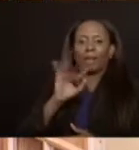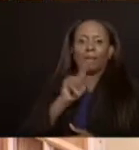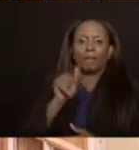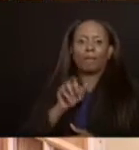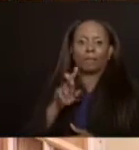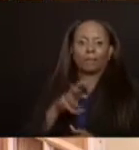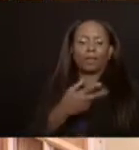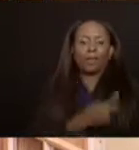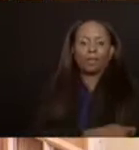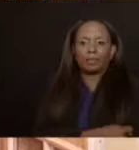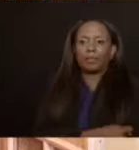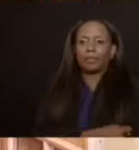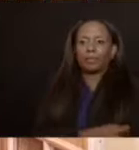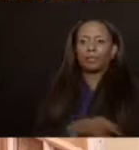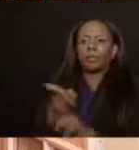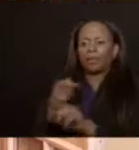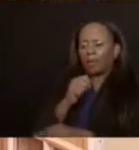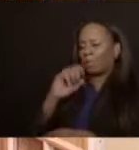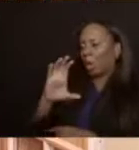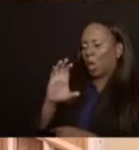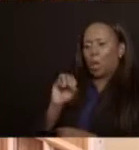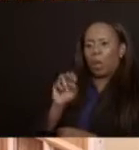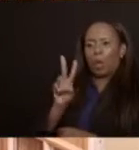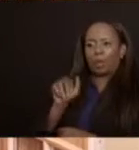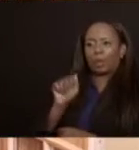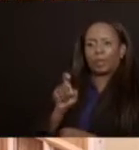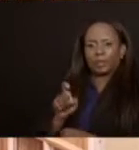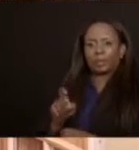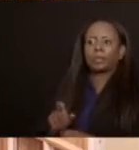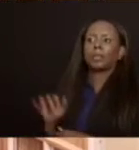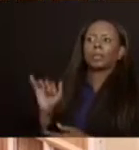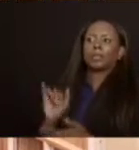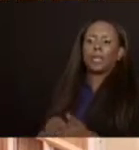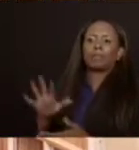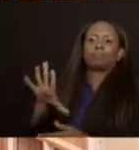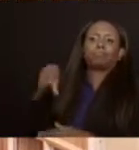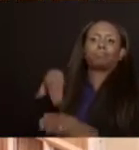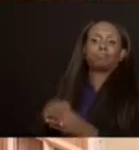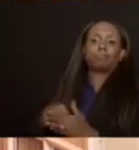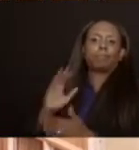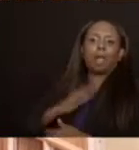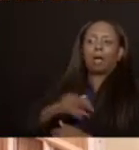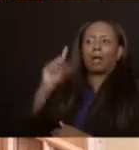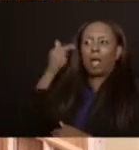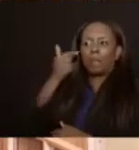come. That was in the report that the Director of Finance put in the Parliament of this country.